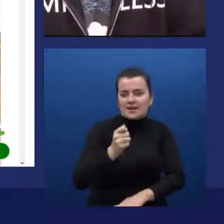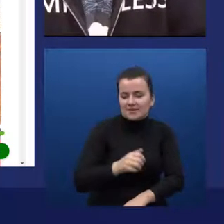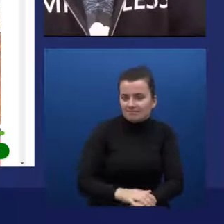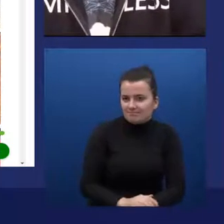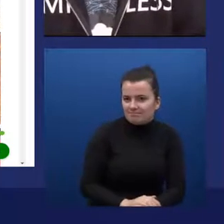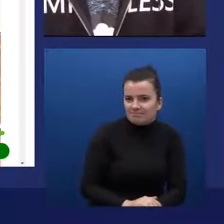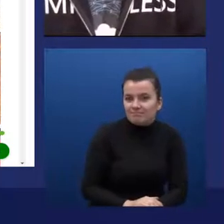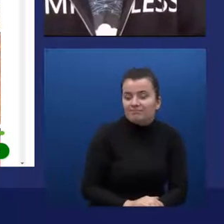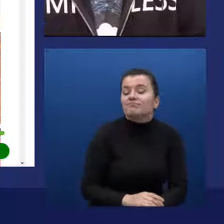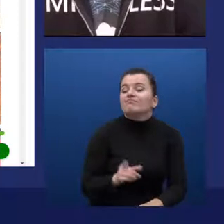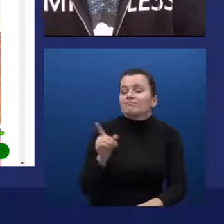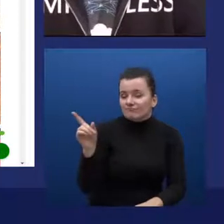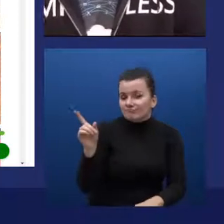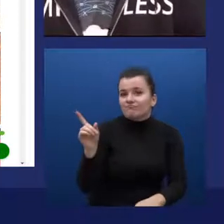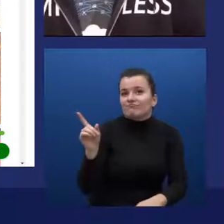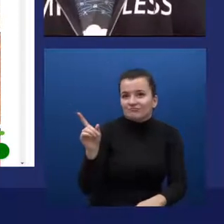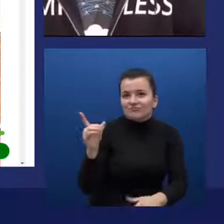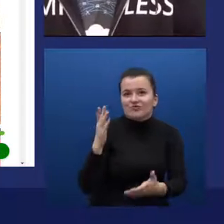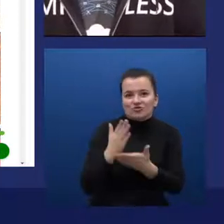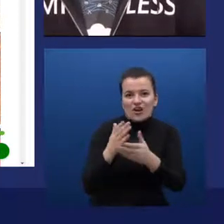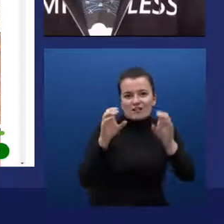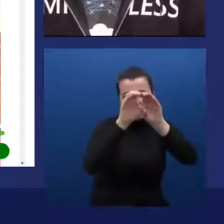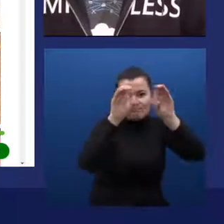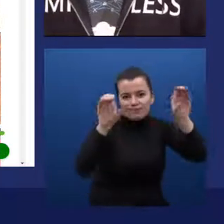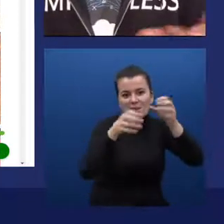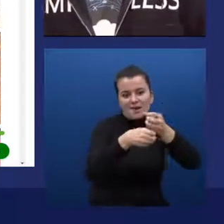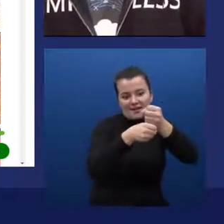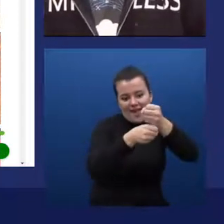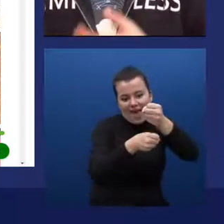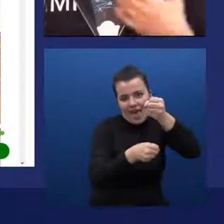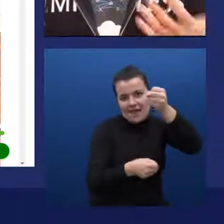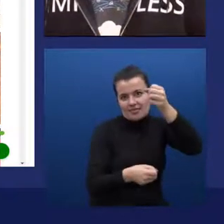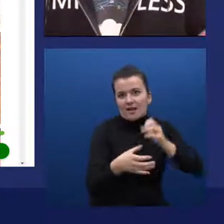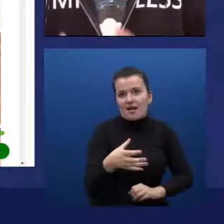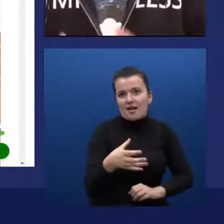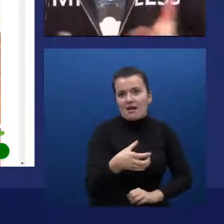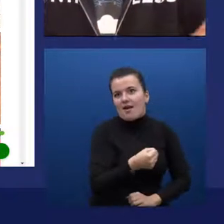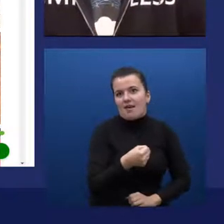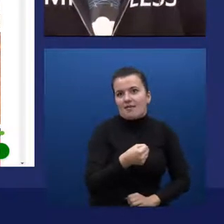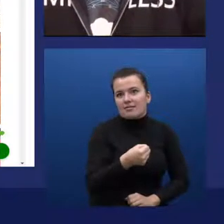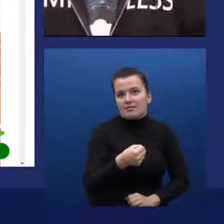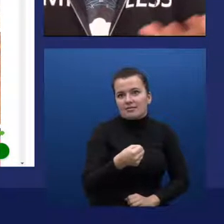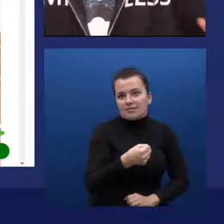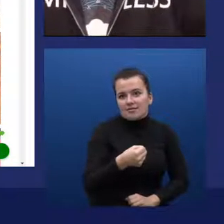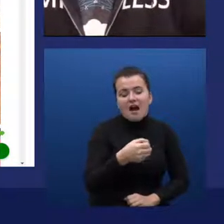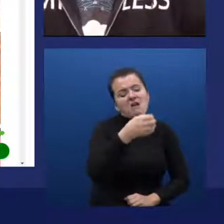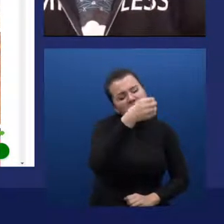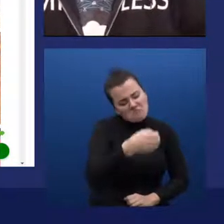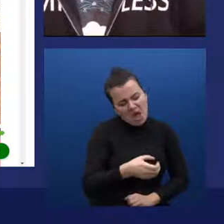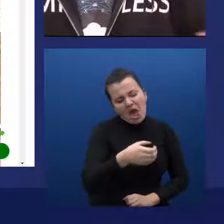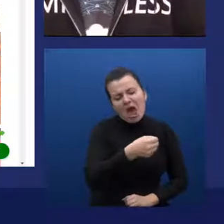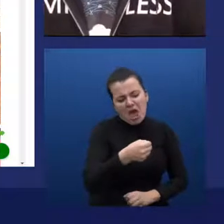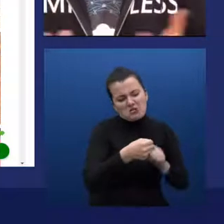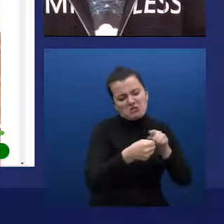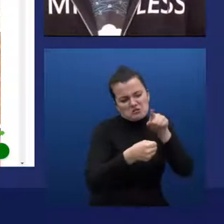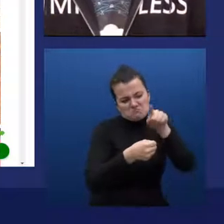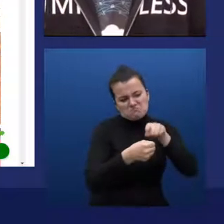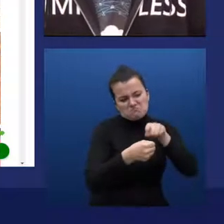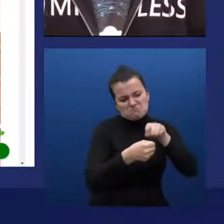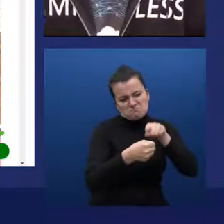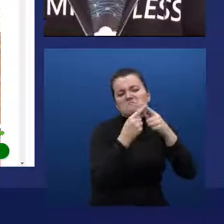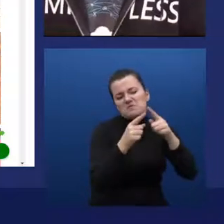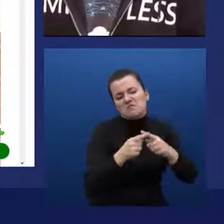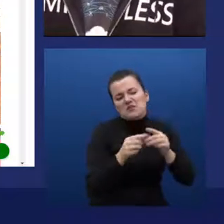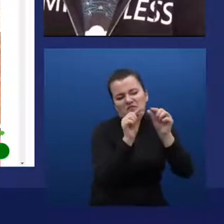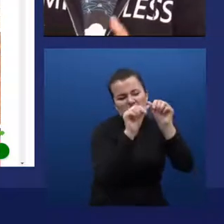at the top, right? Followed by a long handle. Yes, there are different shapes to the hammer, but that's in essence what we know as a hammer, right? And we're taught